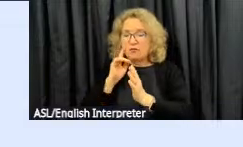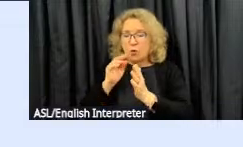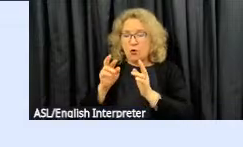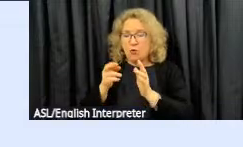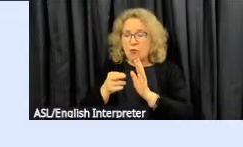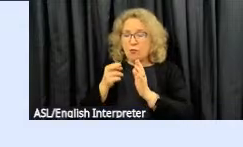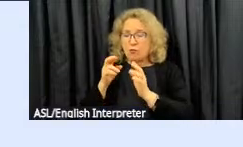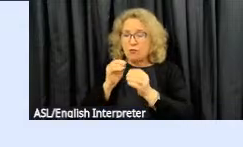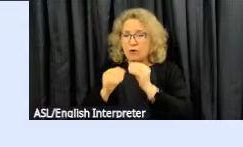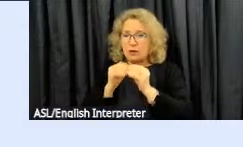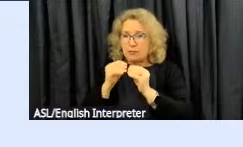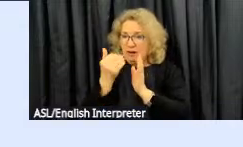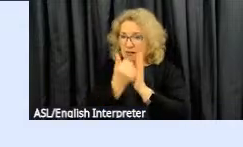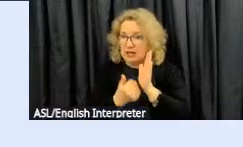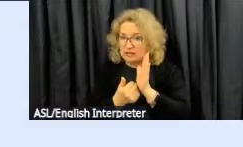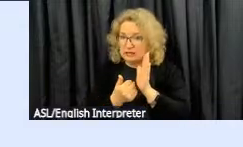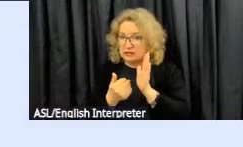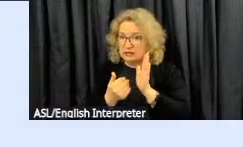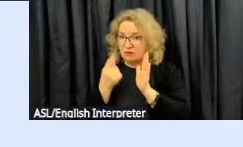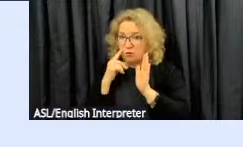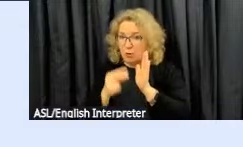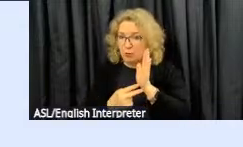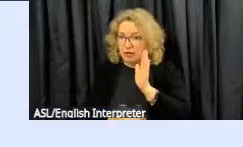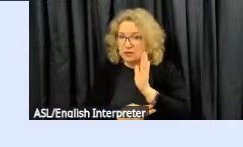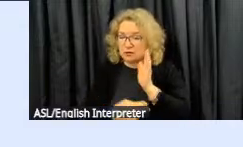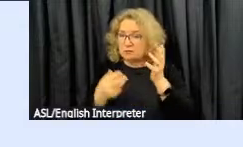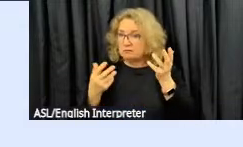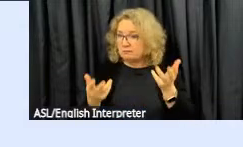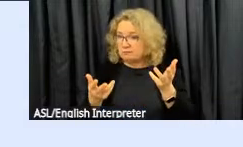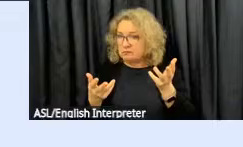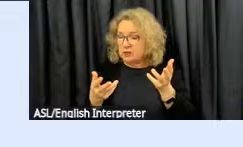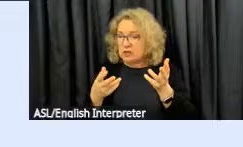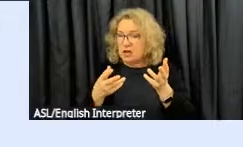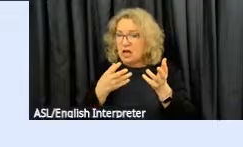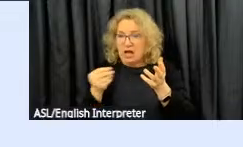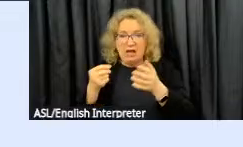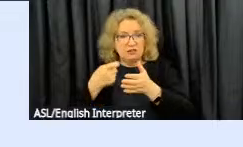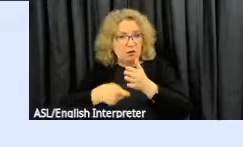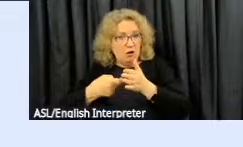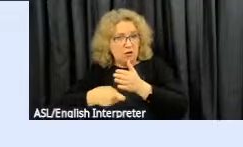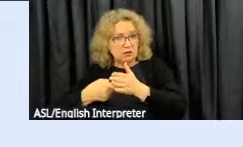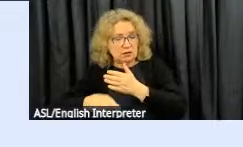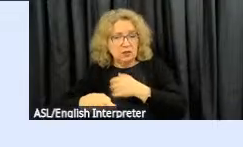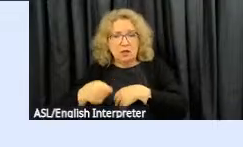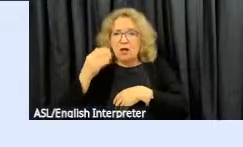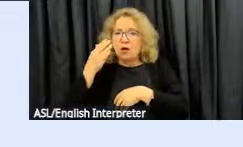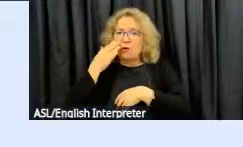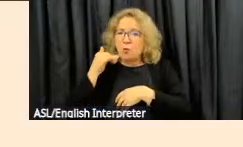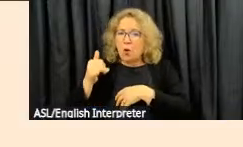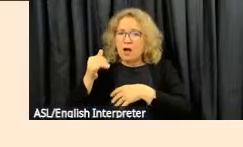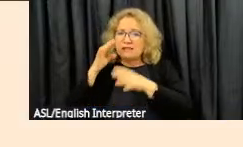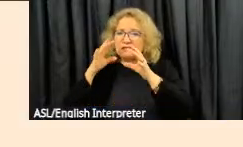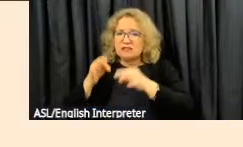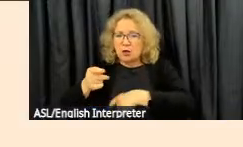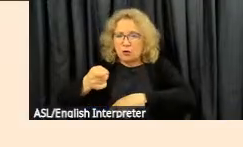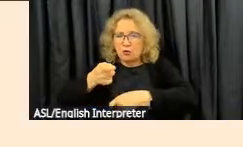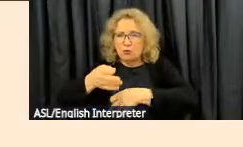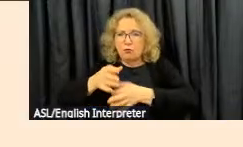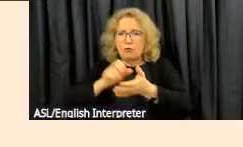needed, what the costs were, and why they had chose on removing the bridge instead of replacing